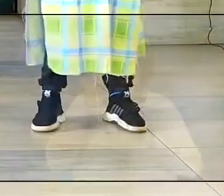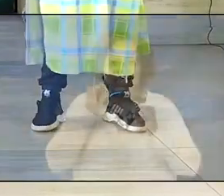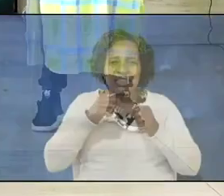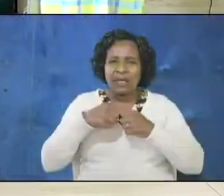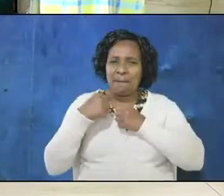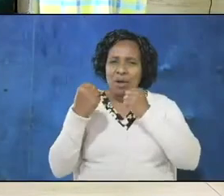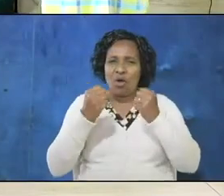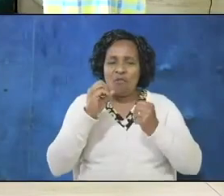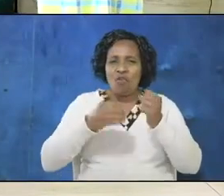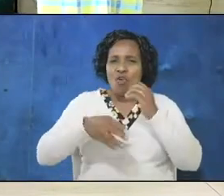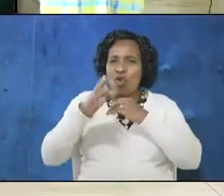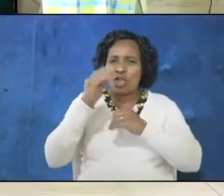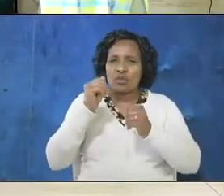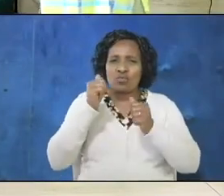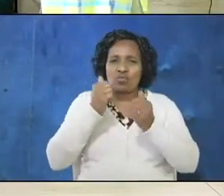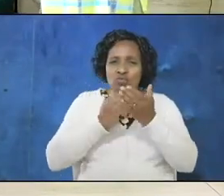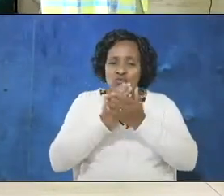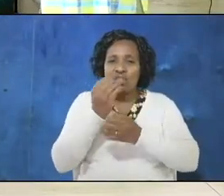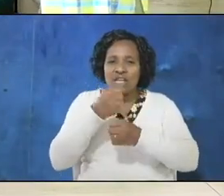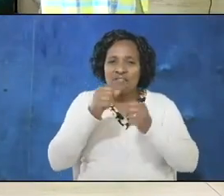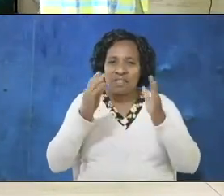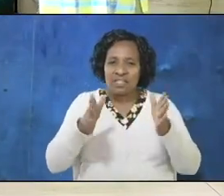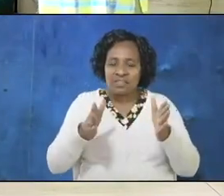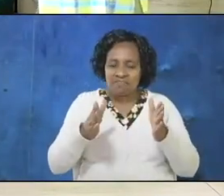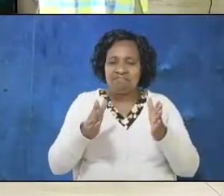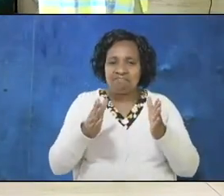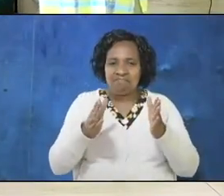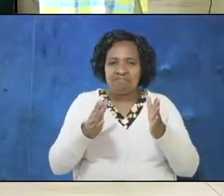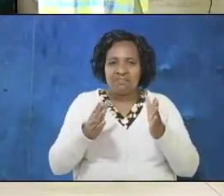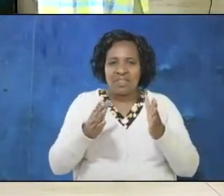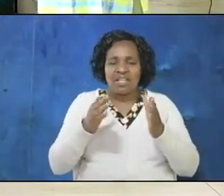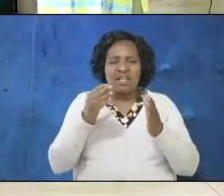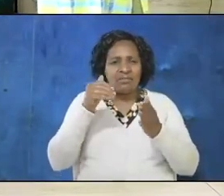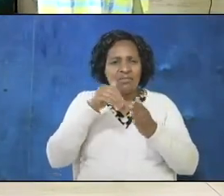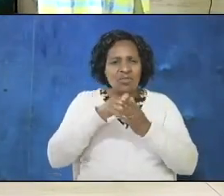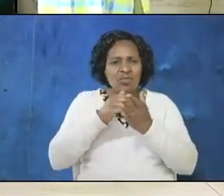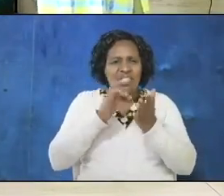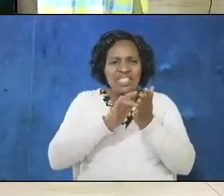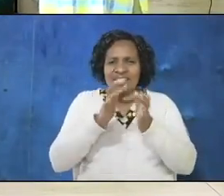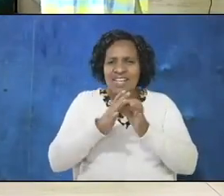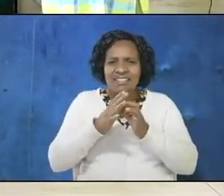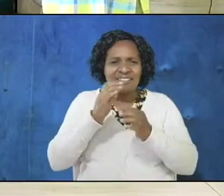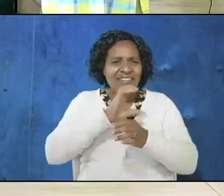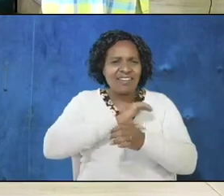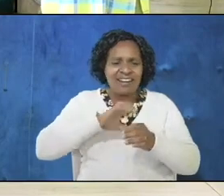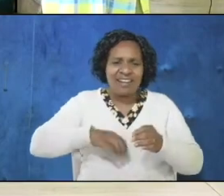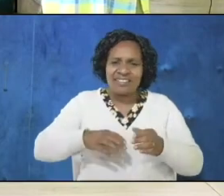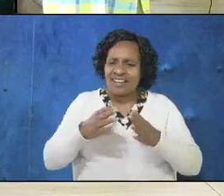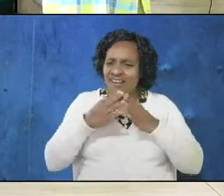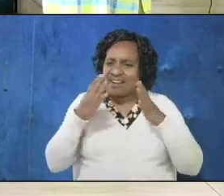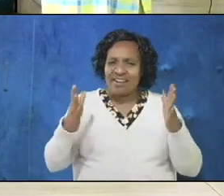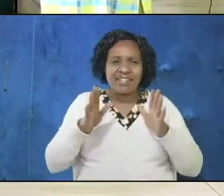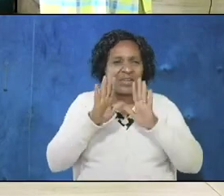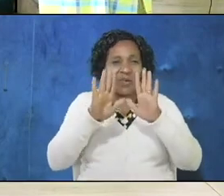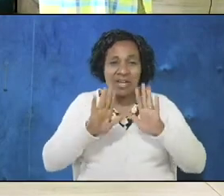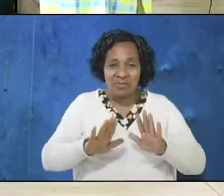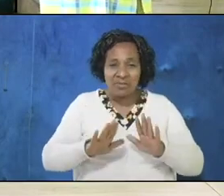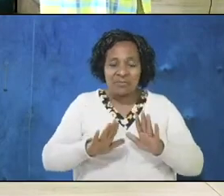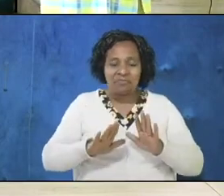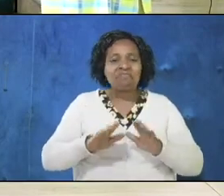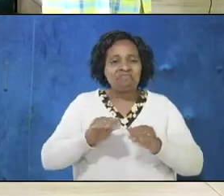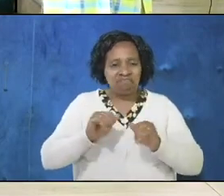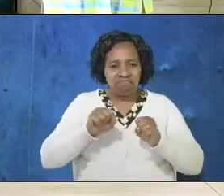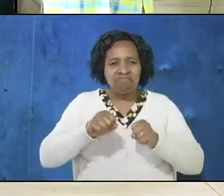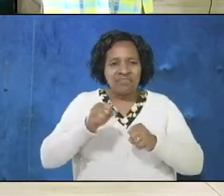power of God that brings salvation." Oh, isn't our Jesus just great and wonderful? I